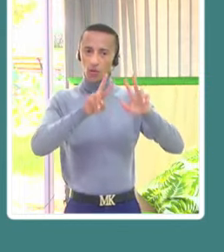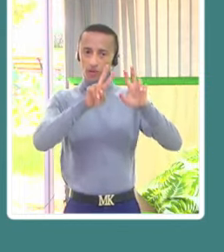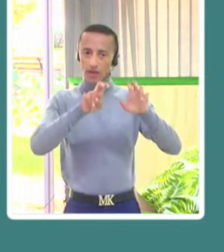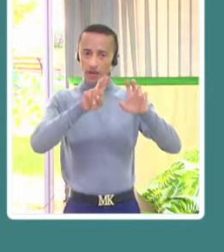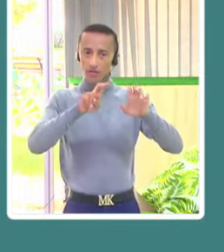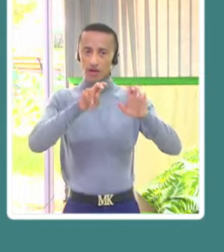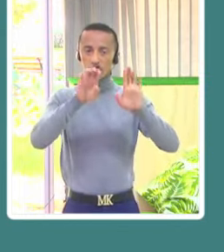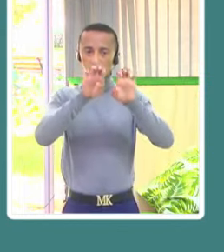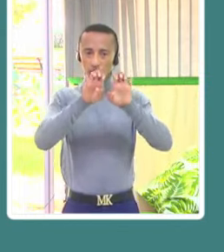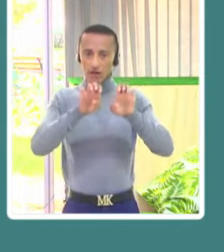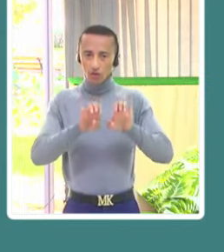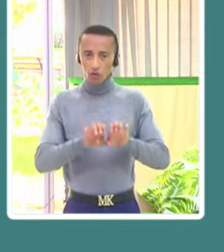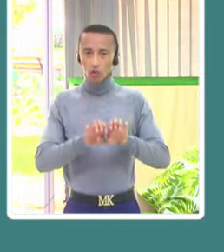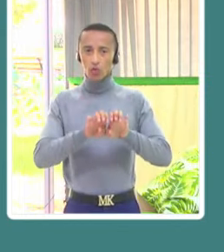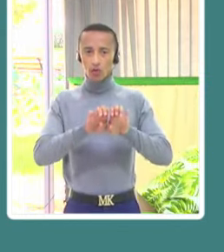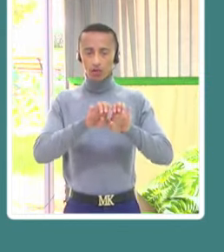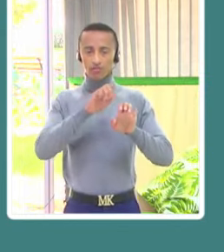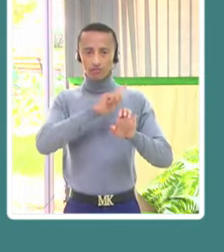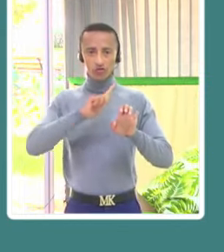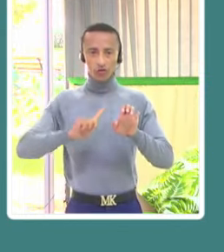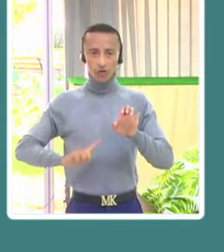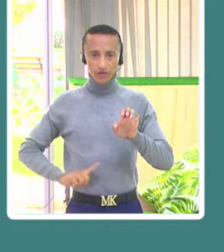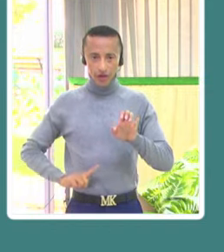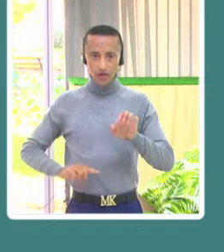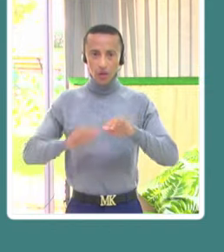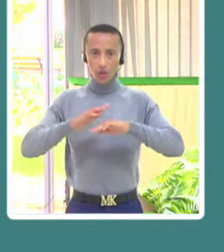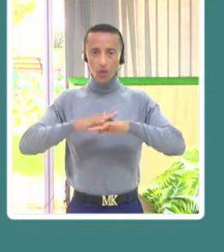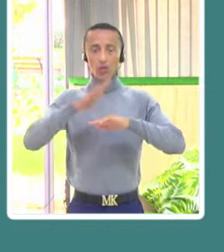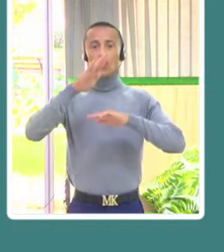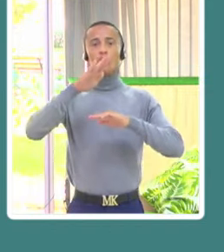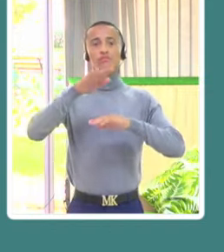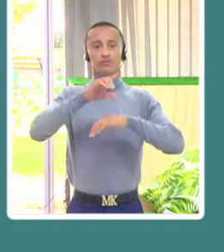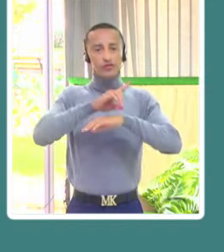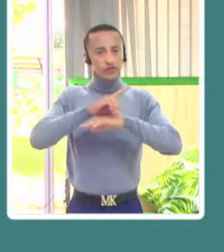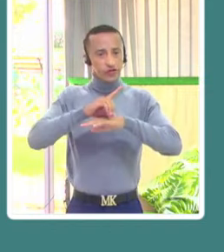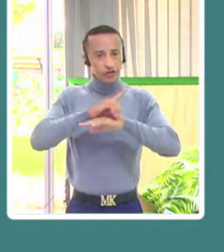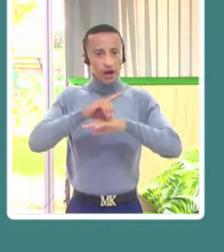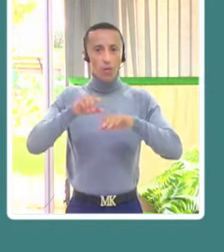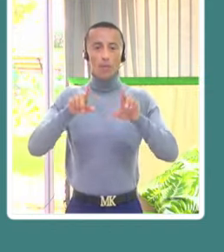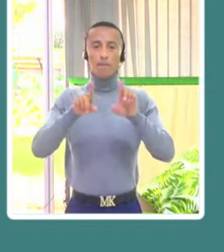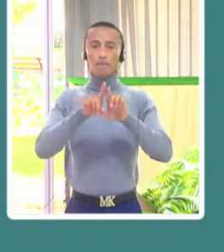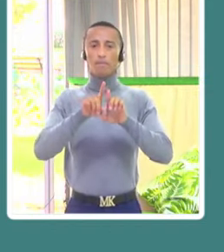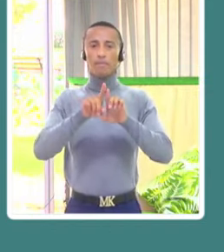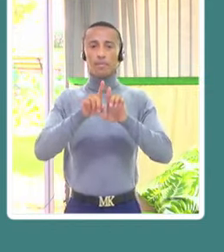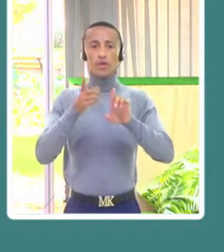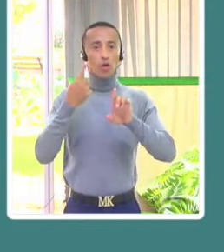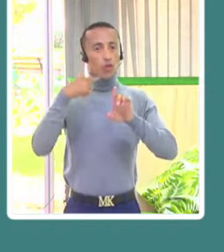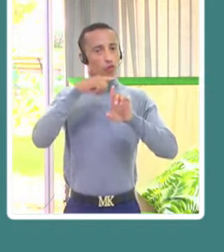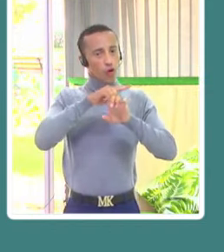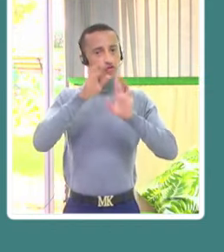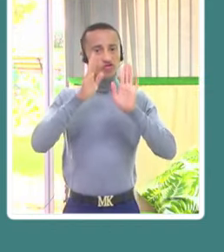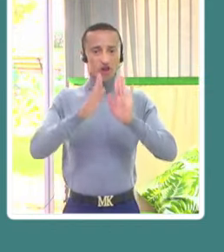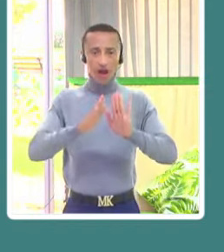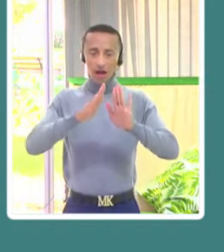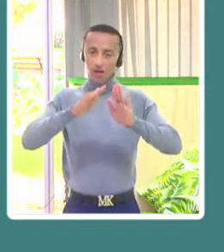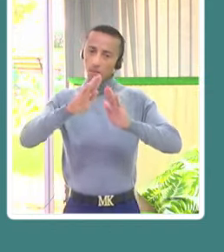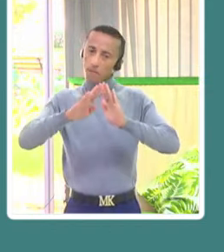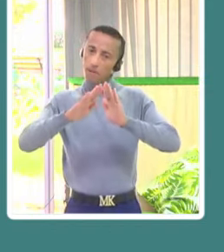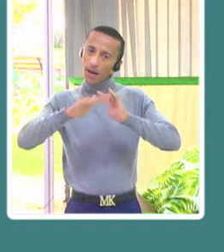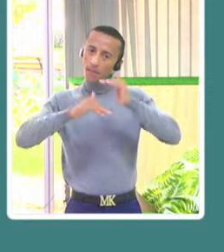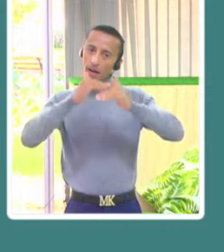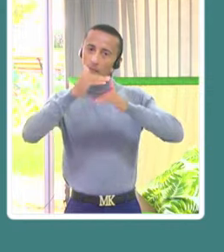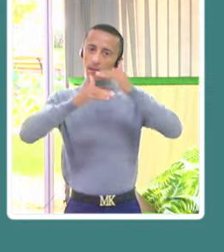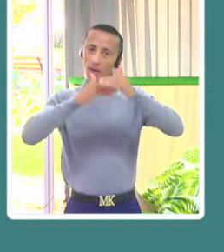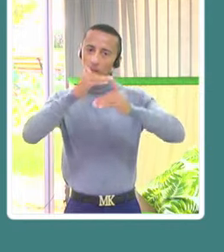comfortable with this definition anymore. Why? Because we have moved beyond payments. Payments was just